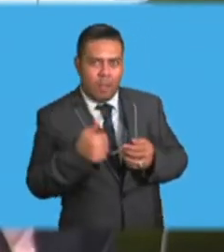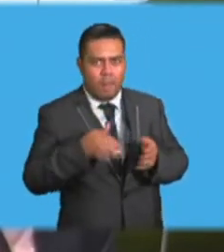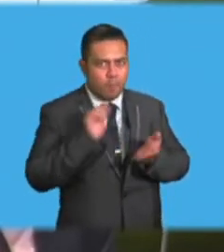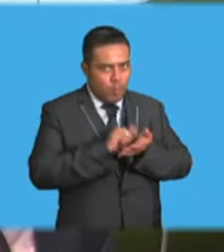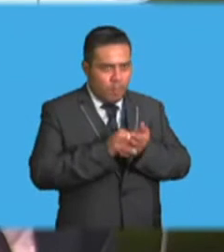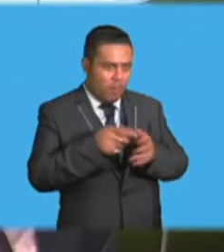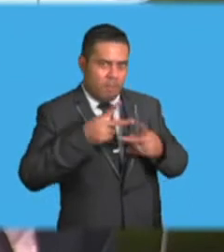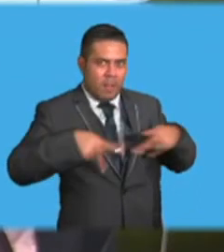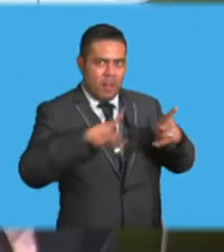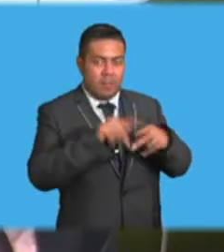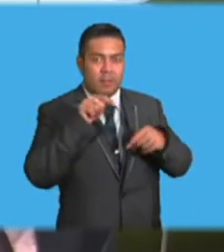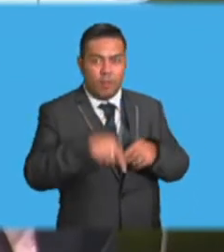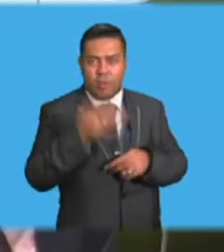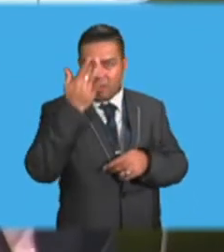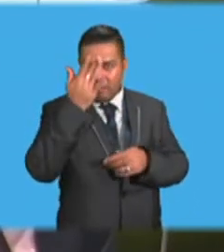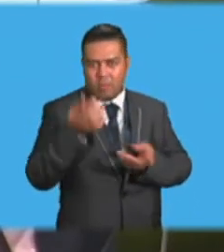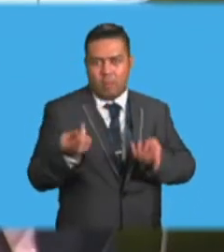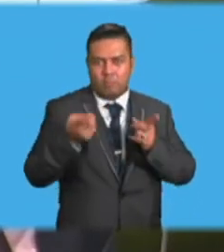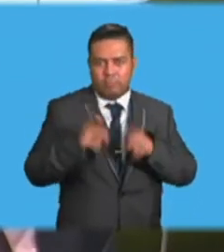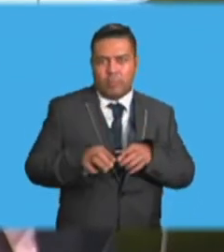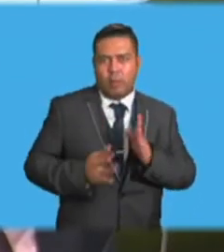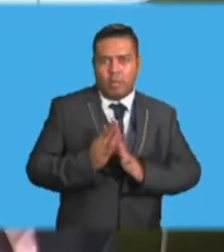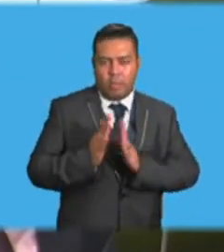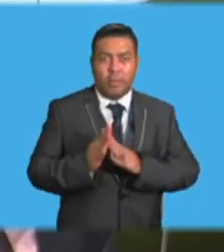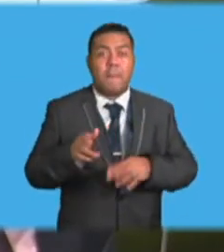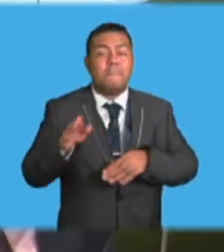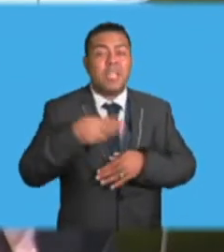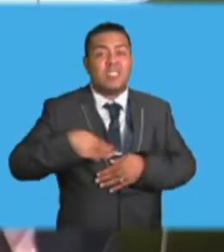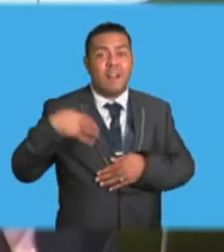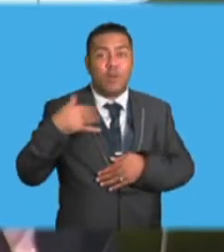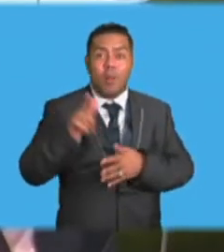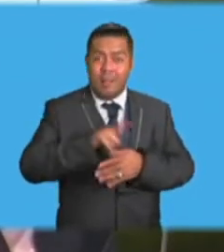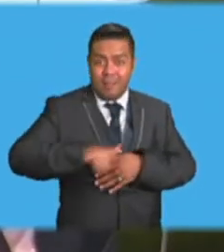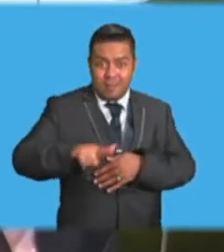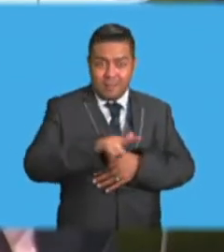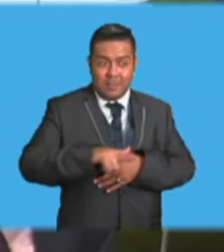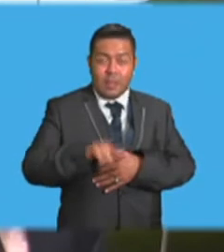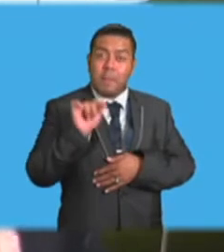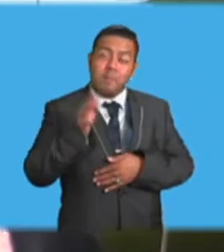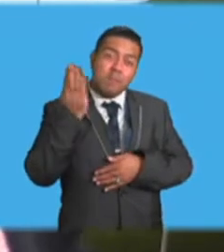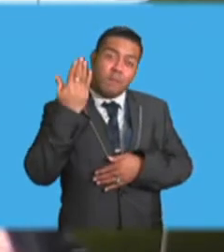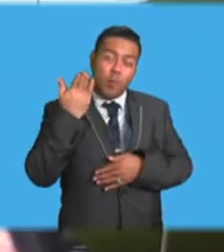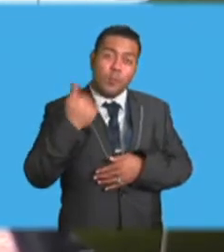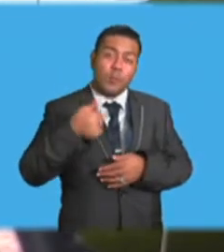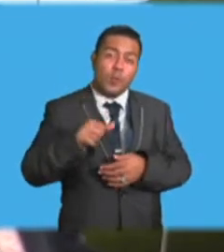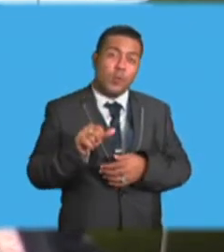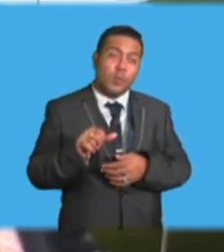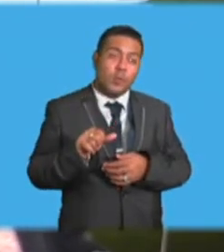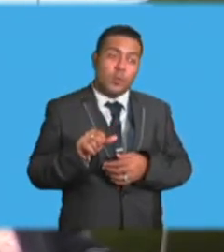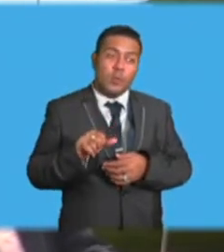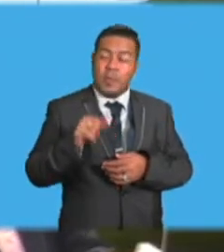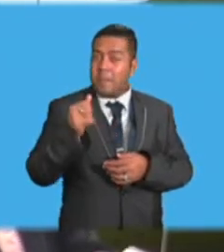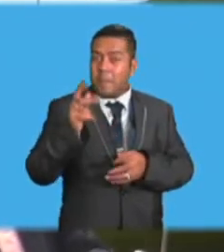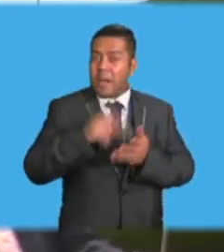licensor, acted on behalf of the state. And for those of you who may want to know, this land is in fact the land that used to be part of the old quarantine